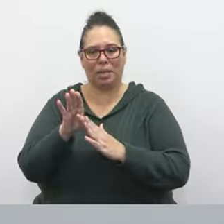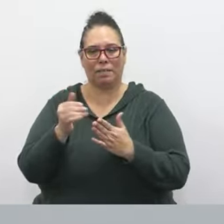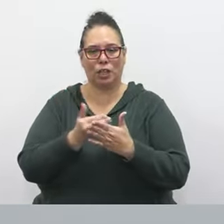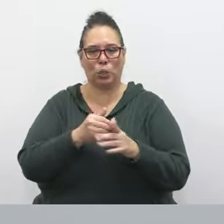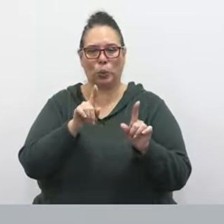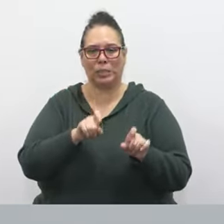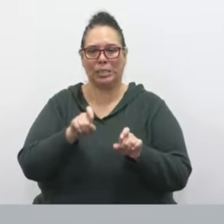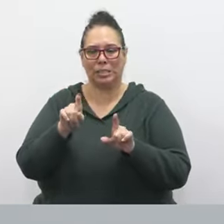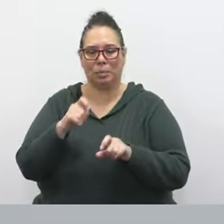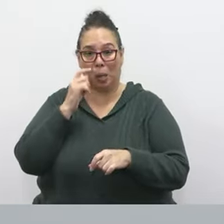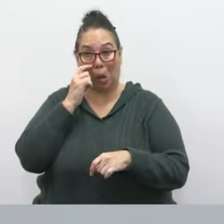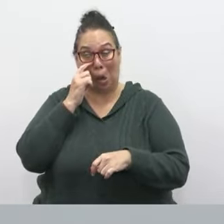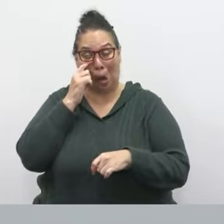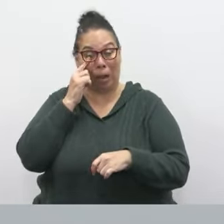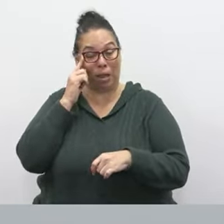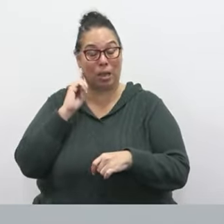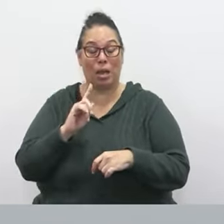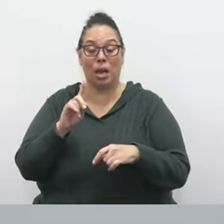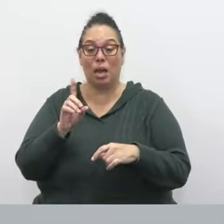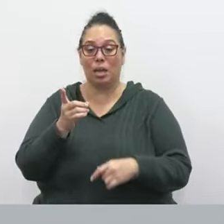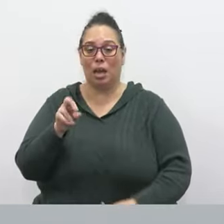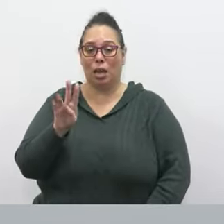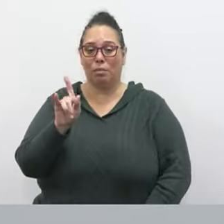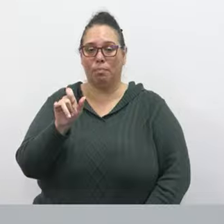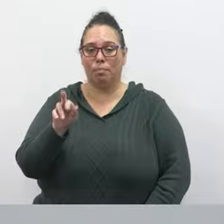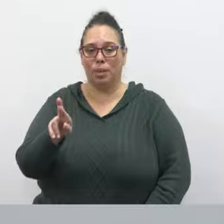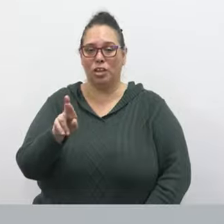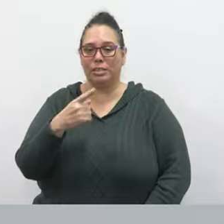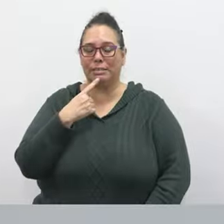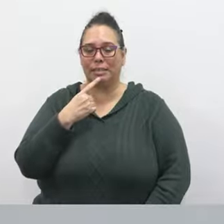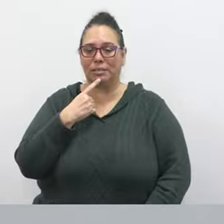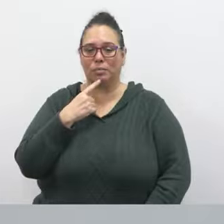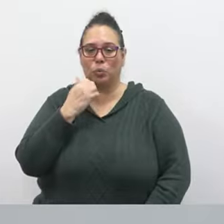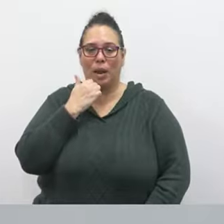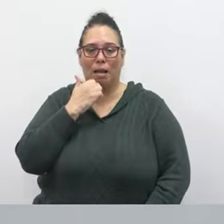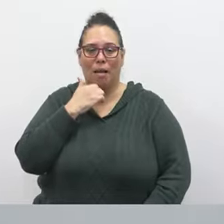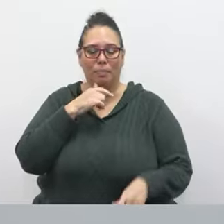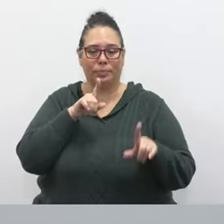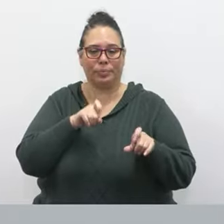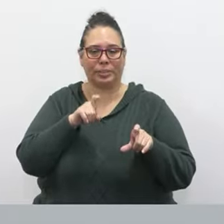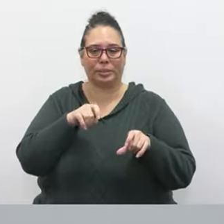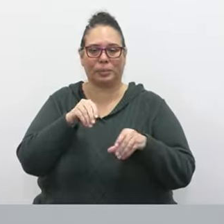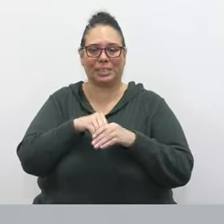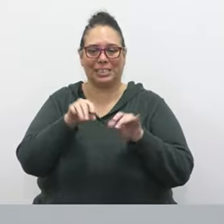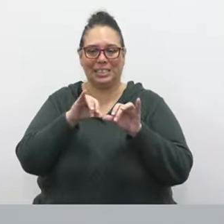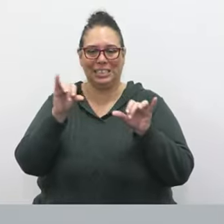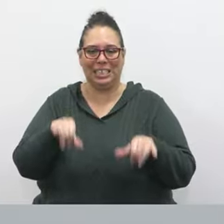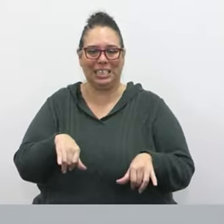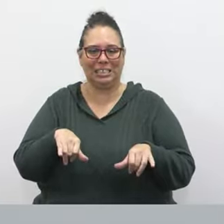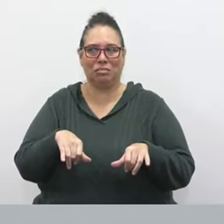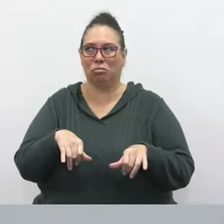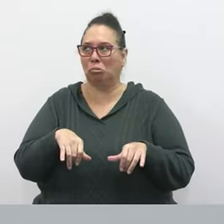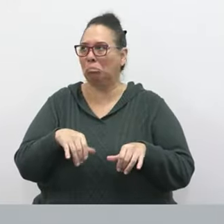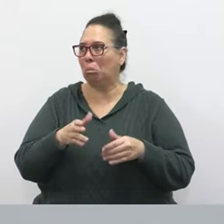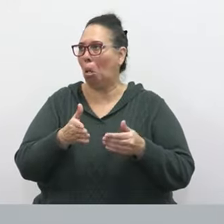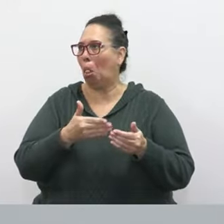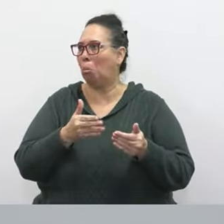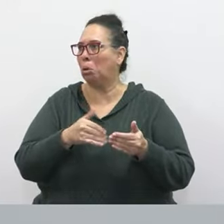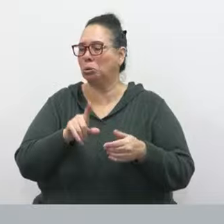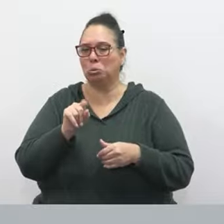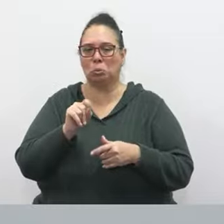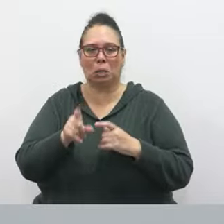assessment. As Dr. Baker shared, we have had common assessments in our system for almost 2 decades. And